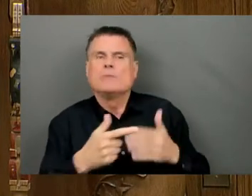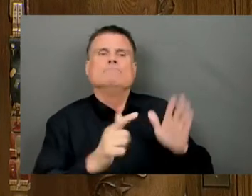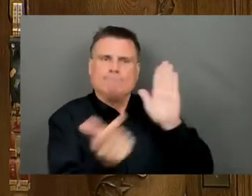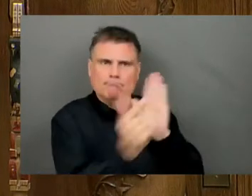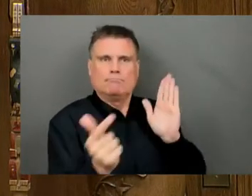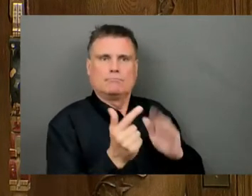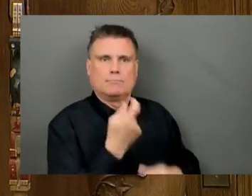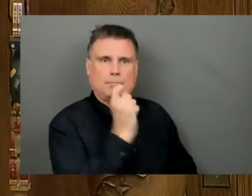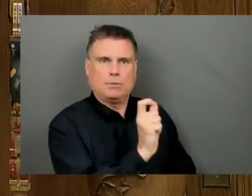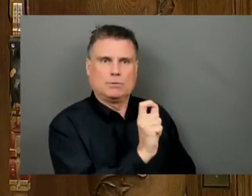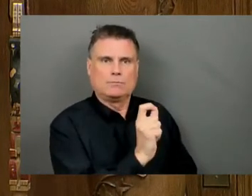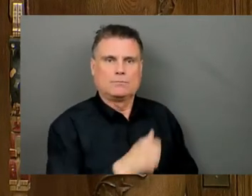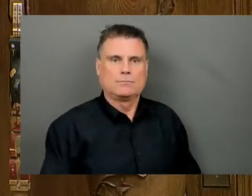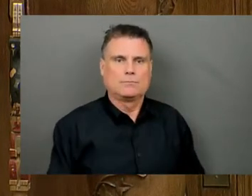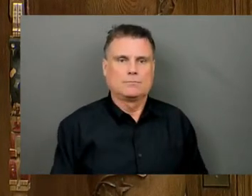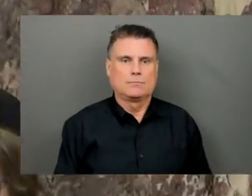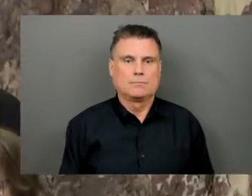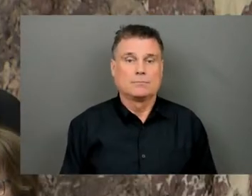Minister of Health.